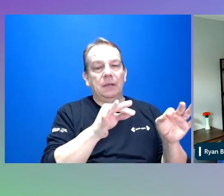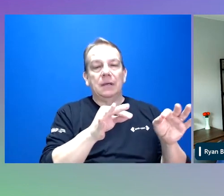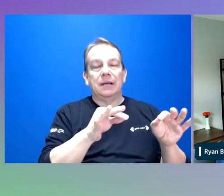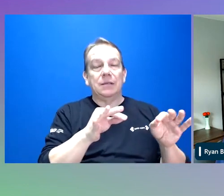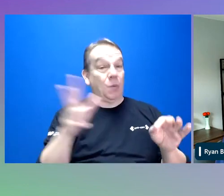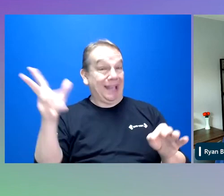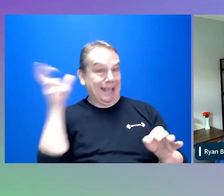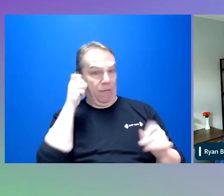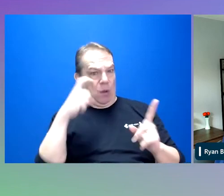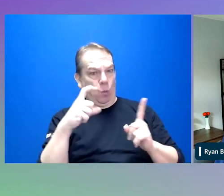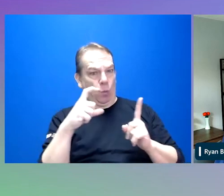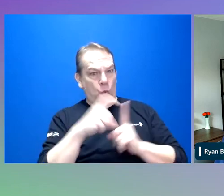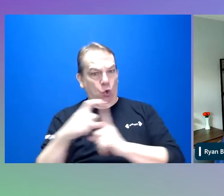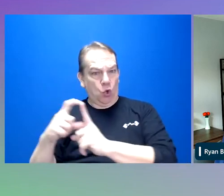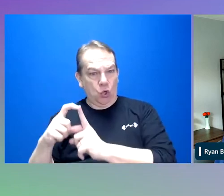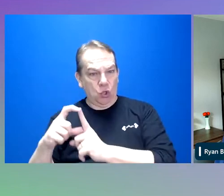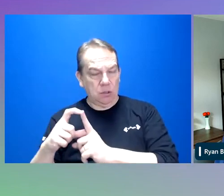words